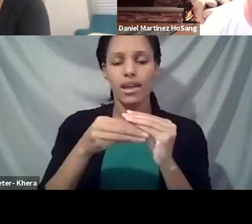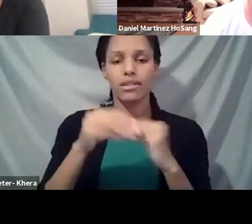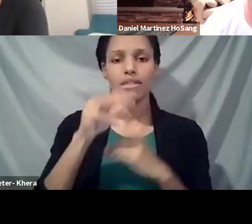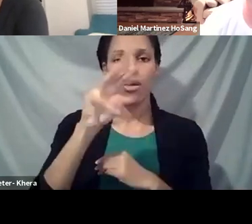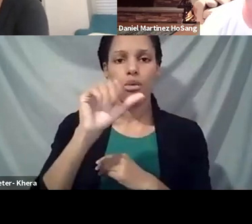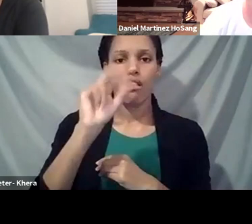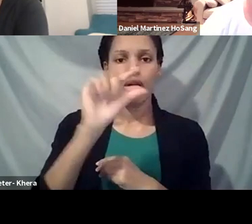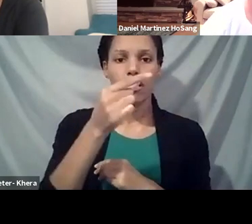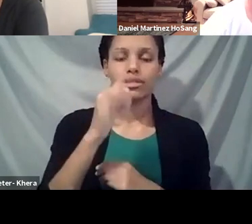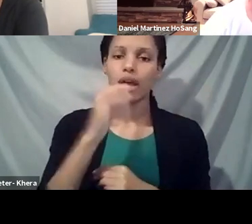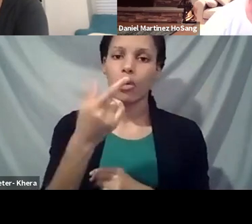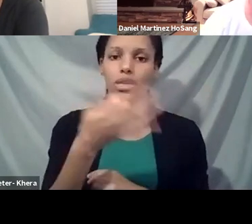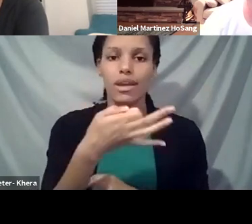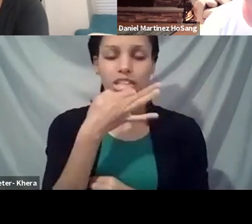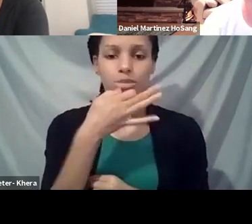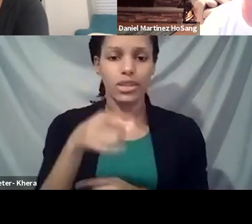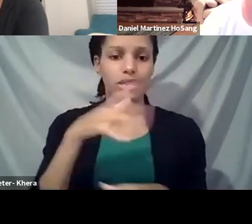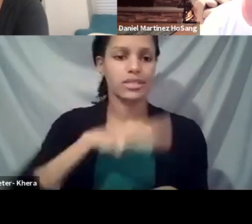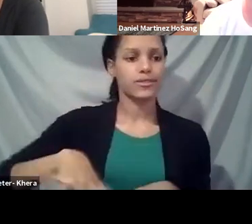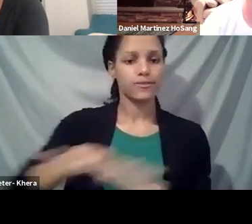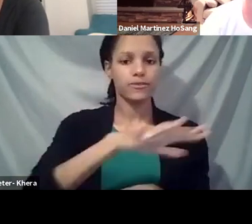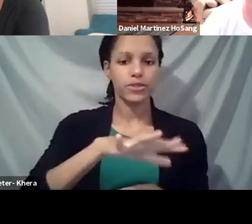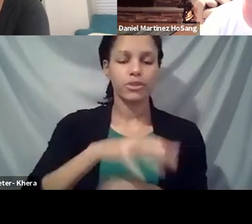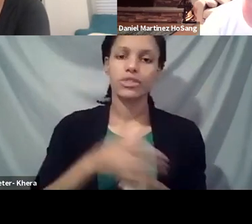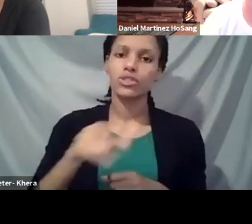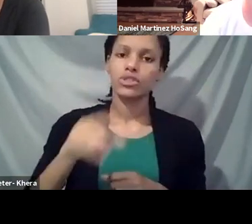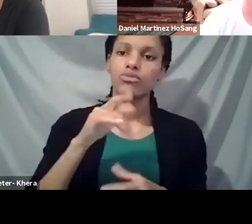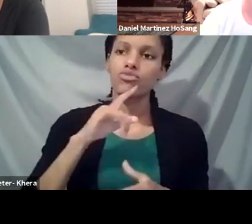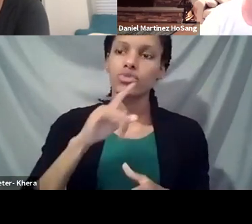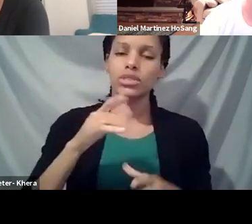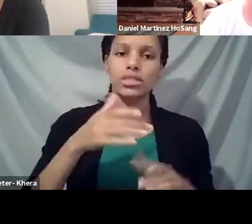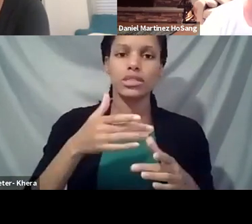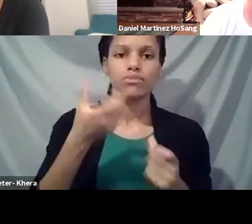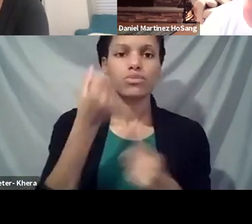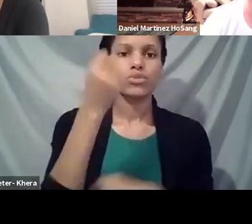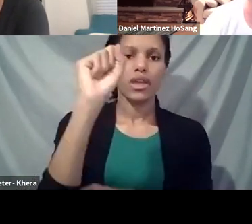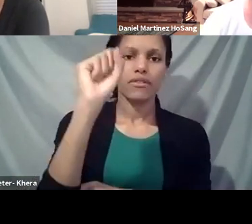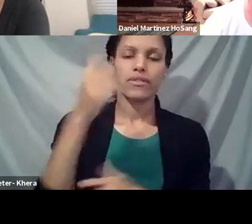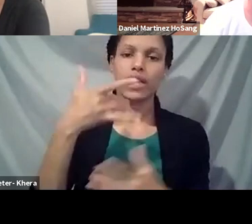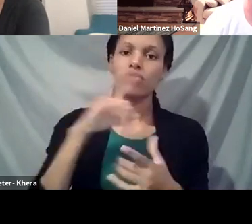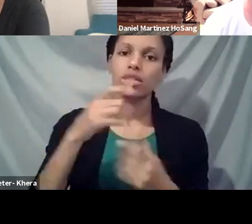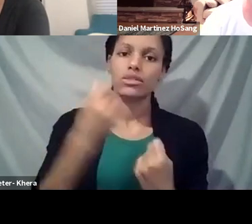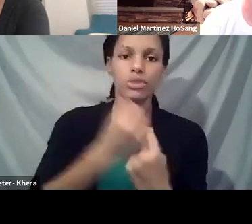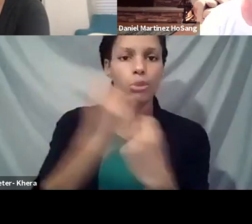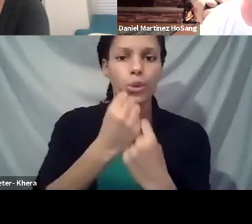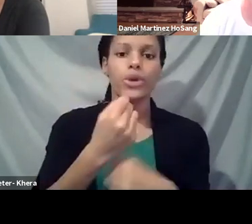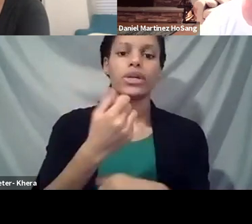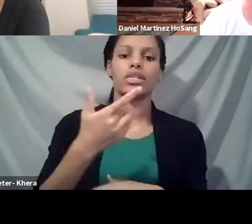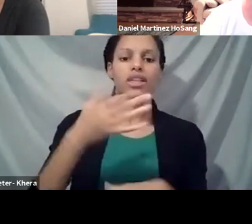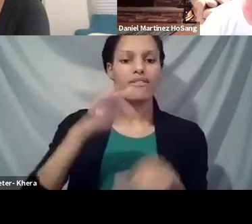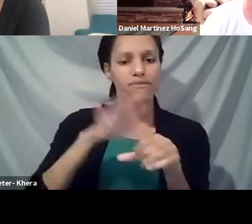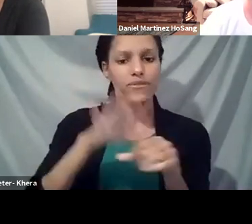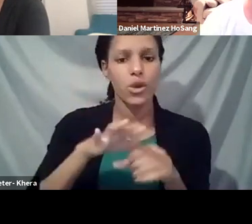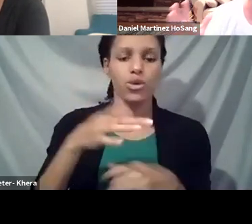these fields, but she's lent that expertise to many organizing and advocacy campaigns, including support for affirmative action, voting rights, and other racial